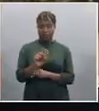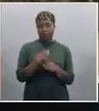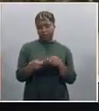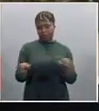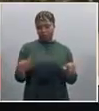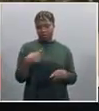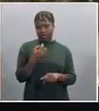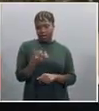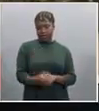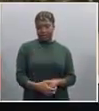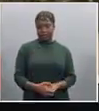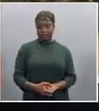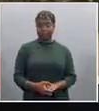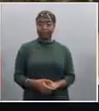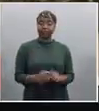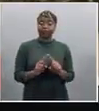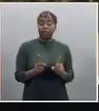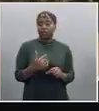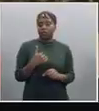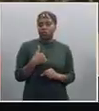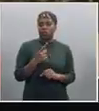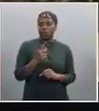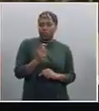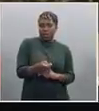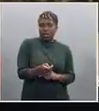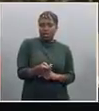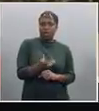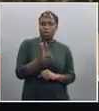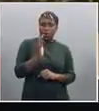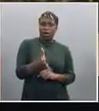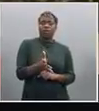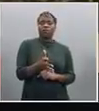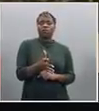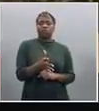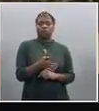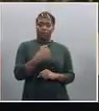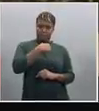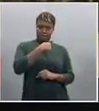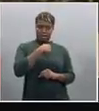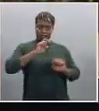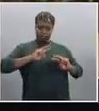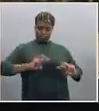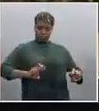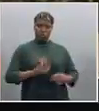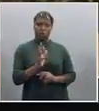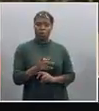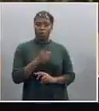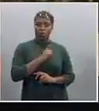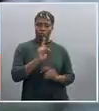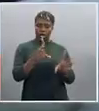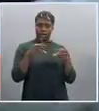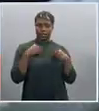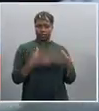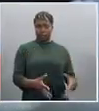contracts that they have with Pick It Up by not paying the workers. If that's the case, I can tell you I will personally take it up because it's